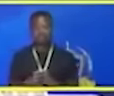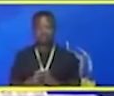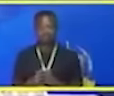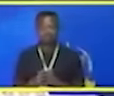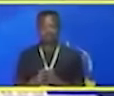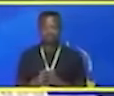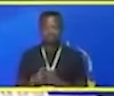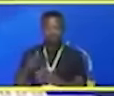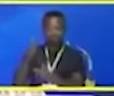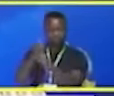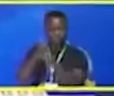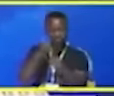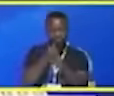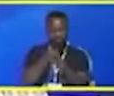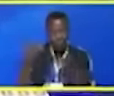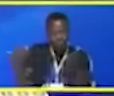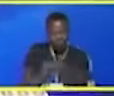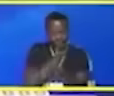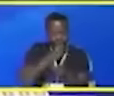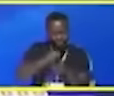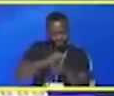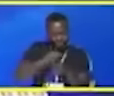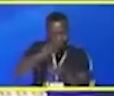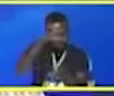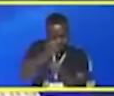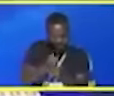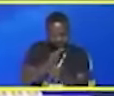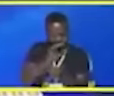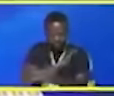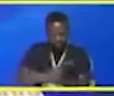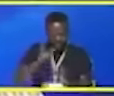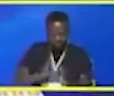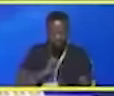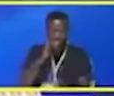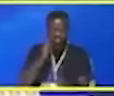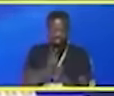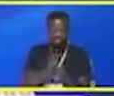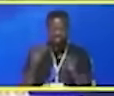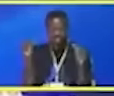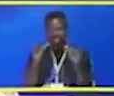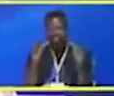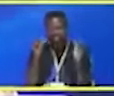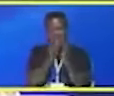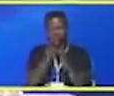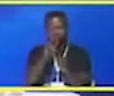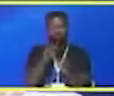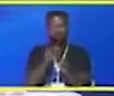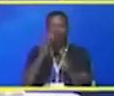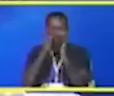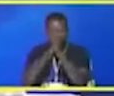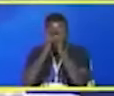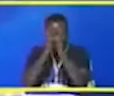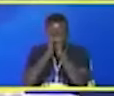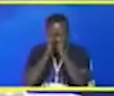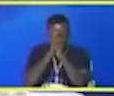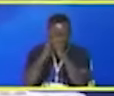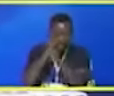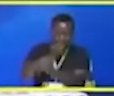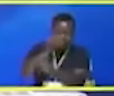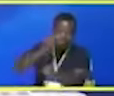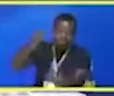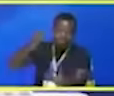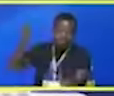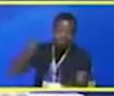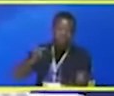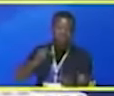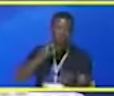Give yourself a renewed orientation. Your Christianity is not just measured by your longevity of time in prayer, as important as that